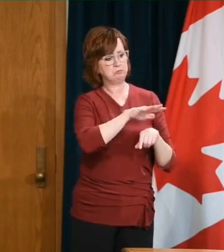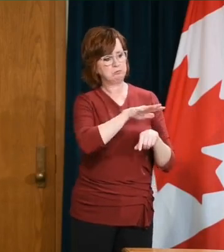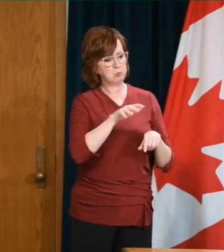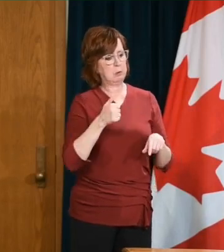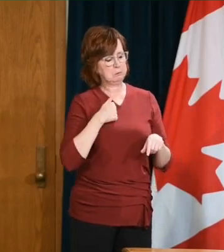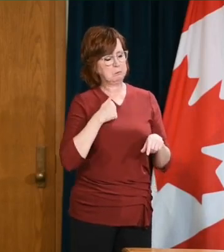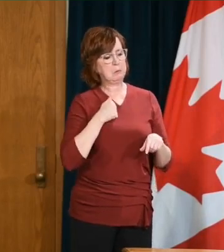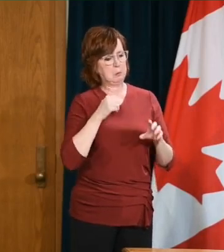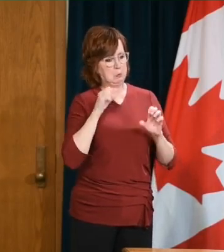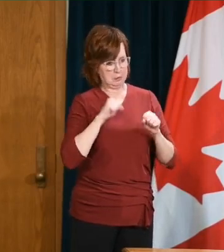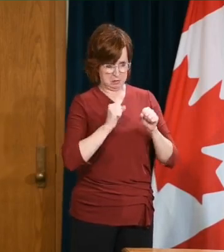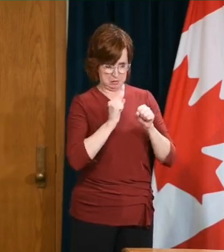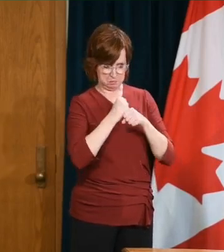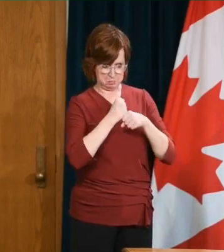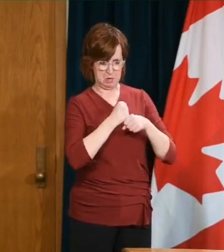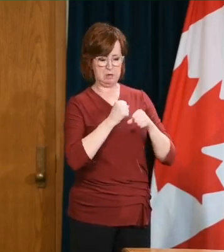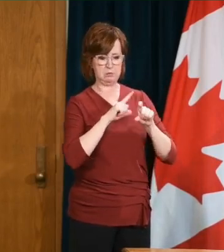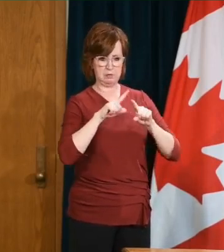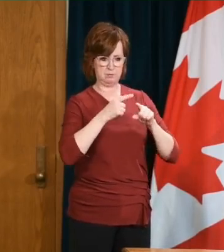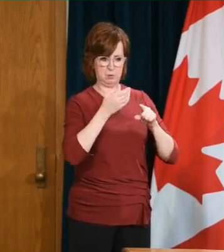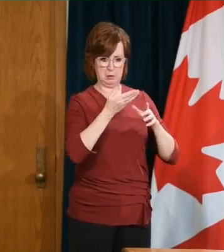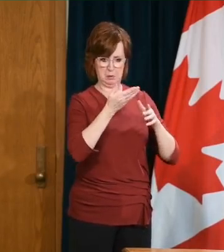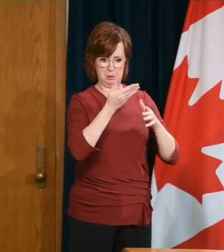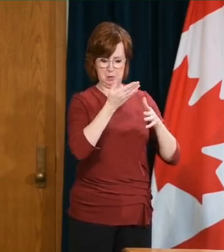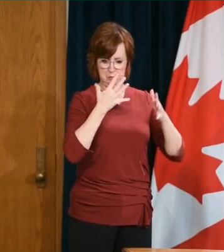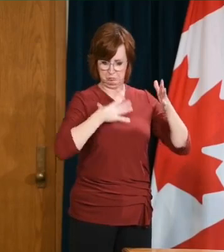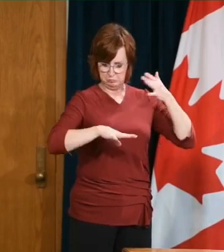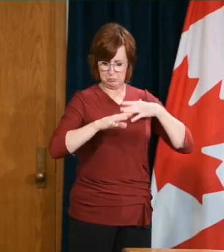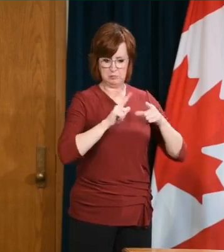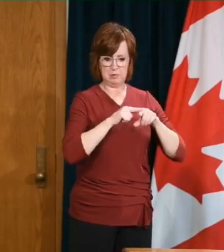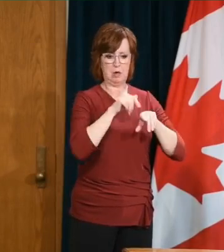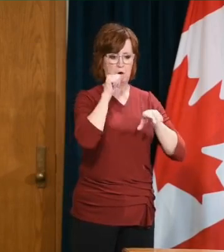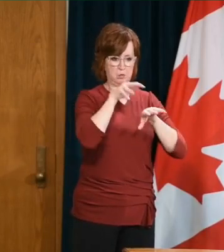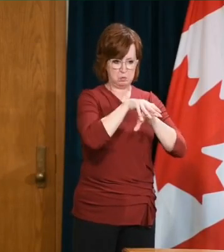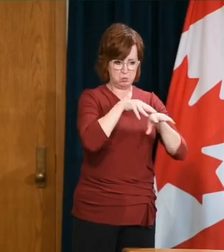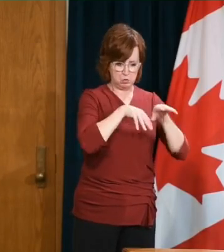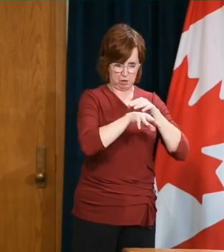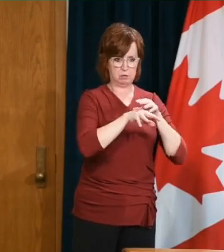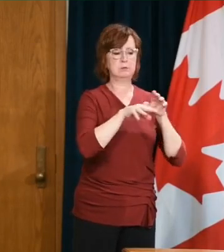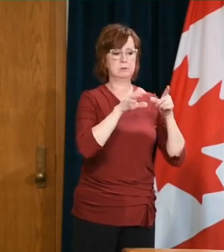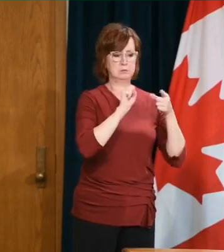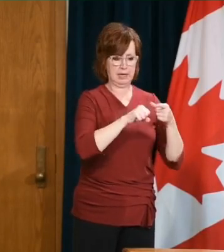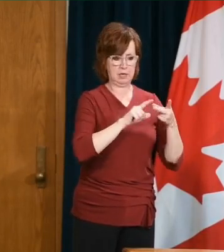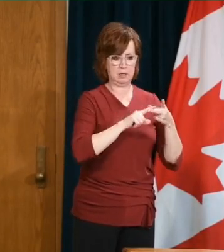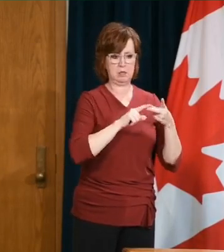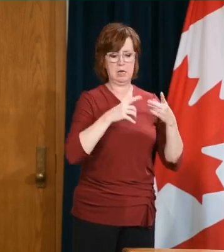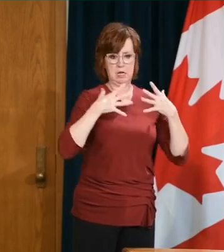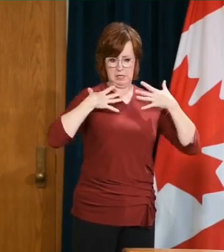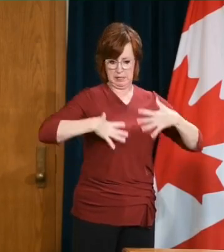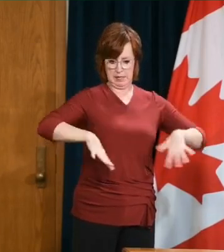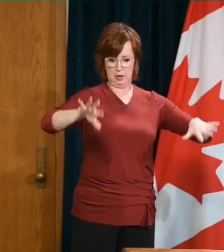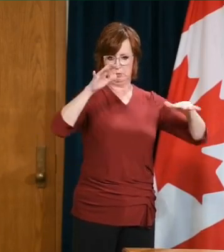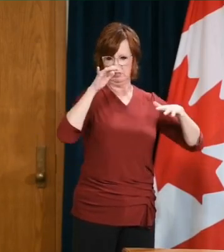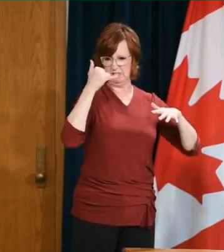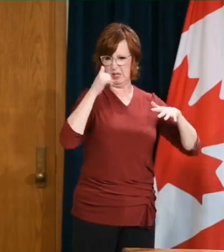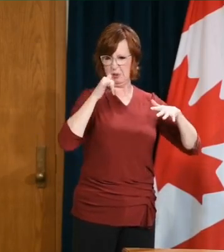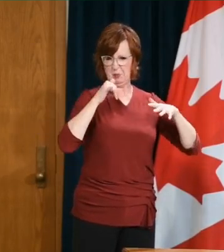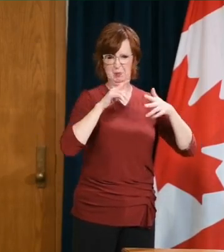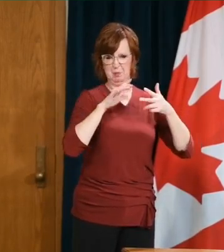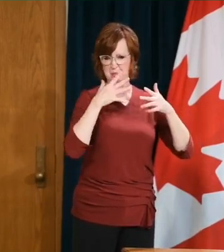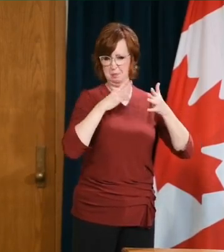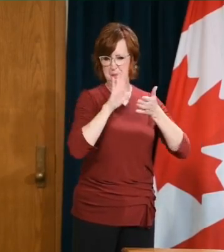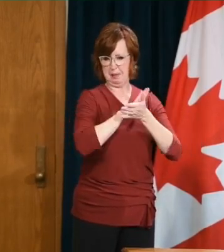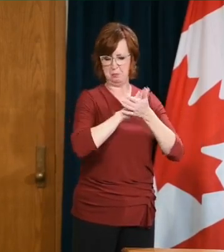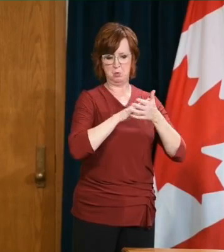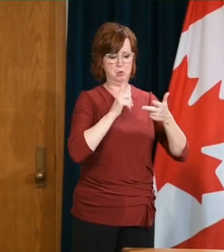of Canada. The personal protection equipment like gloves, like gowns, like N95 masks, ventilators that would